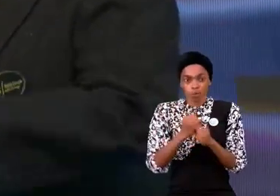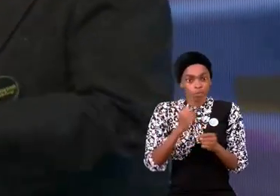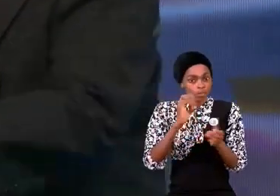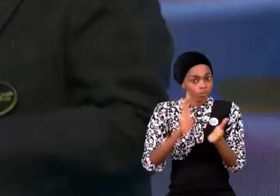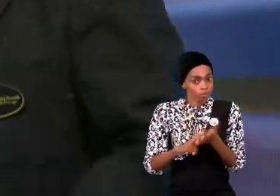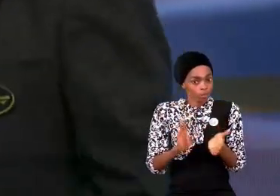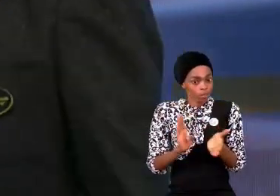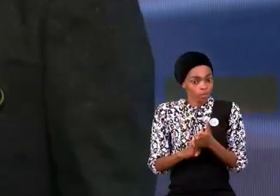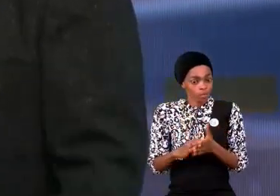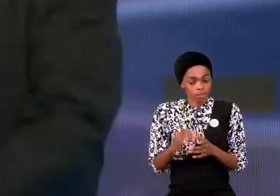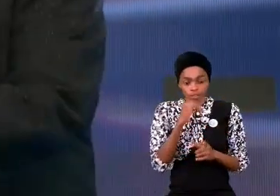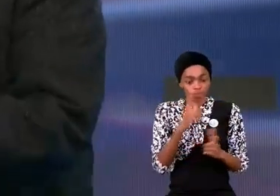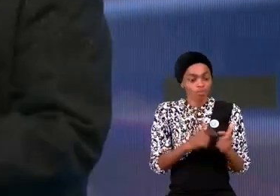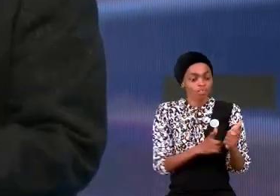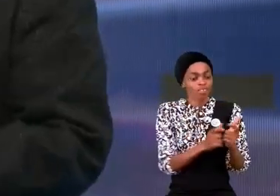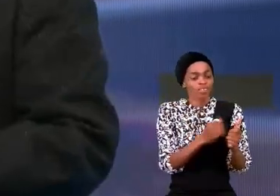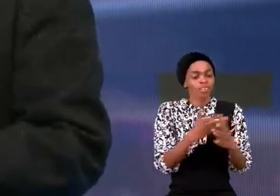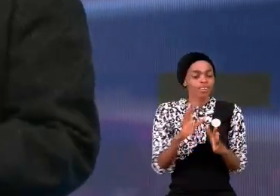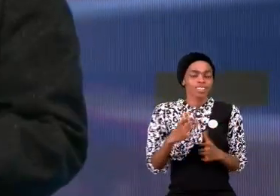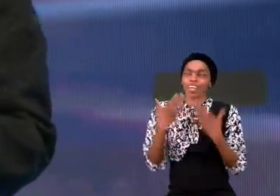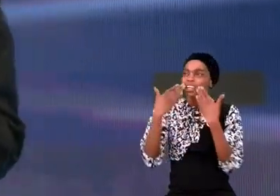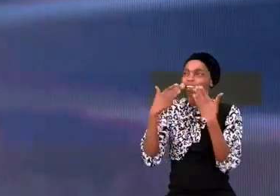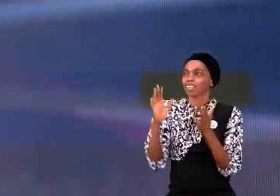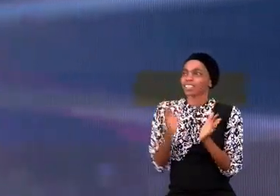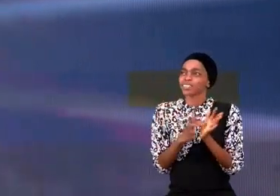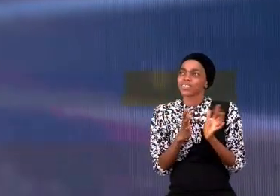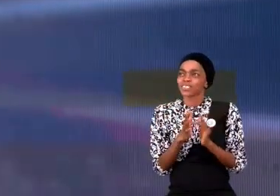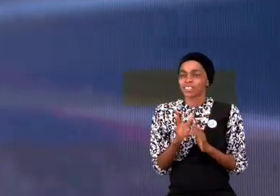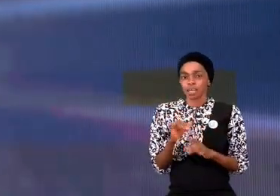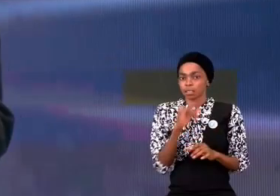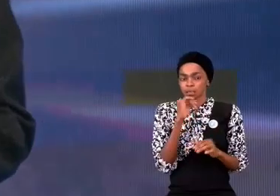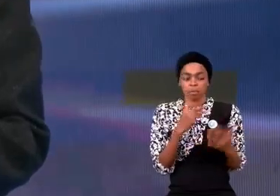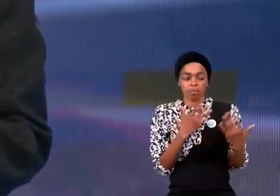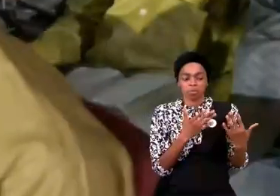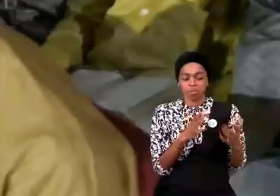Four people carried him there. Look at that in verse 9.